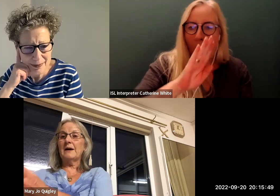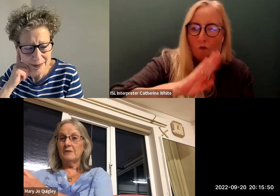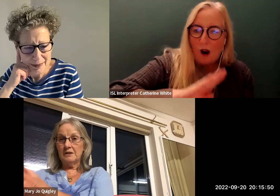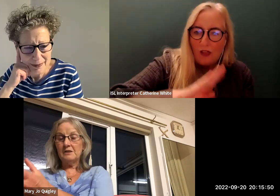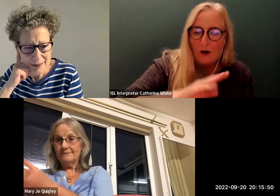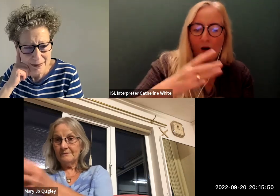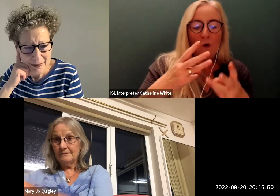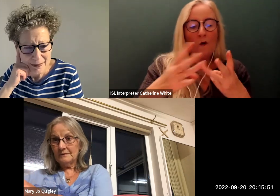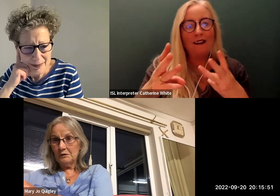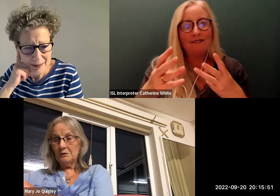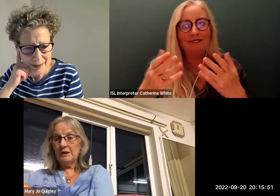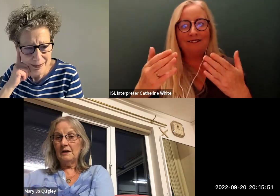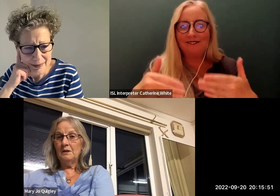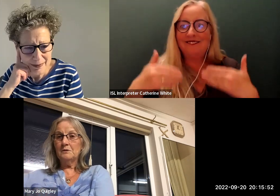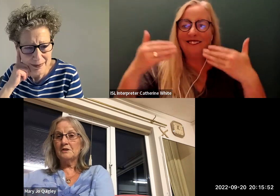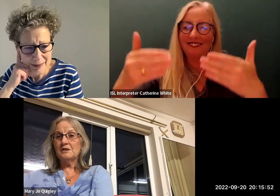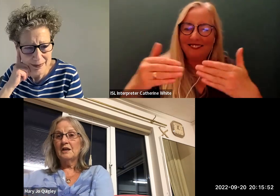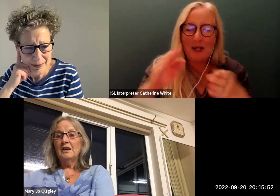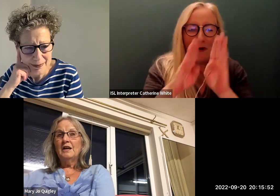got married,